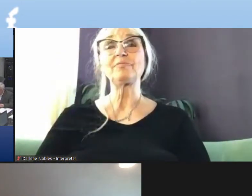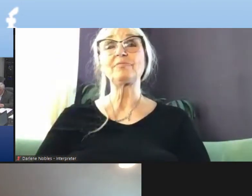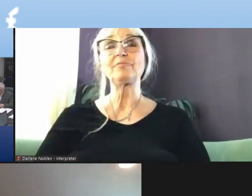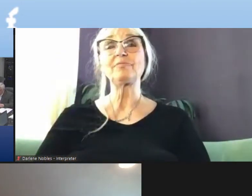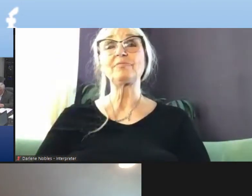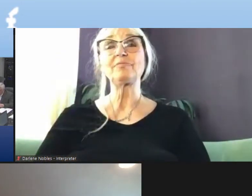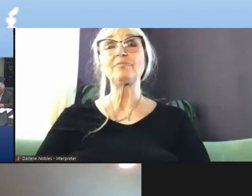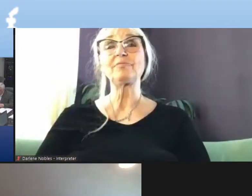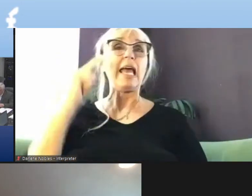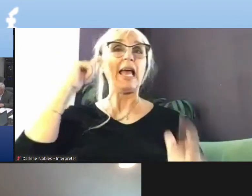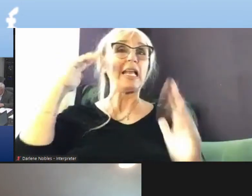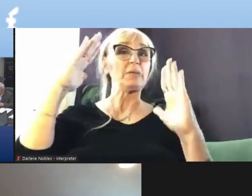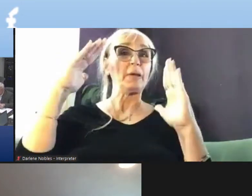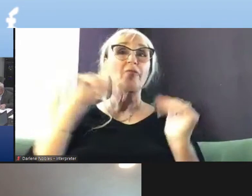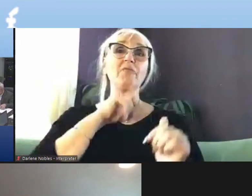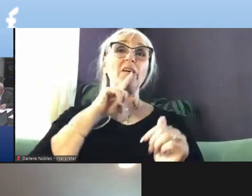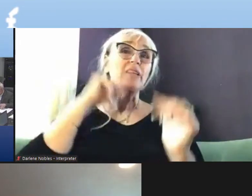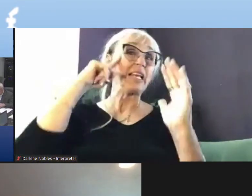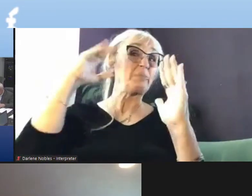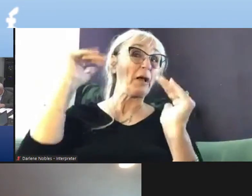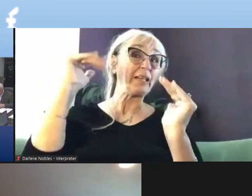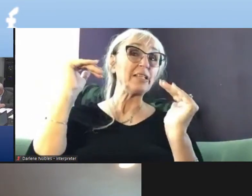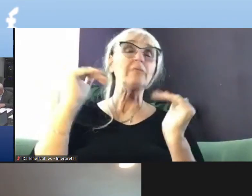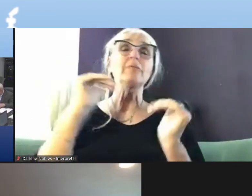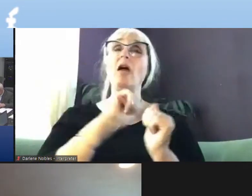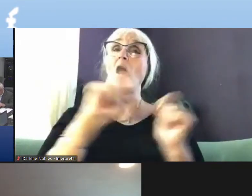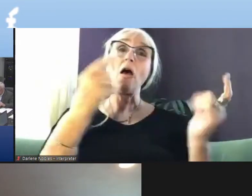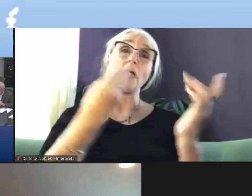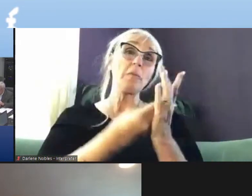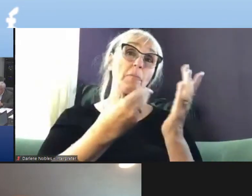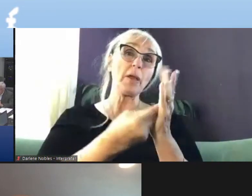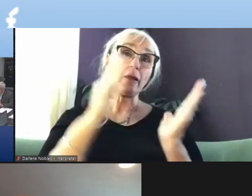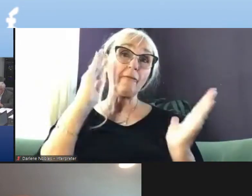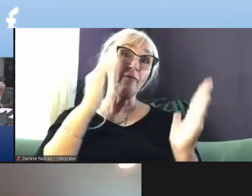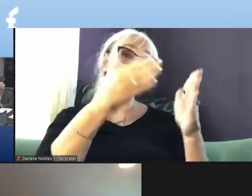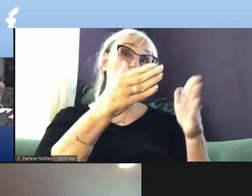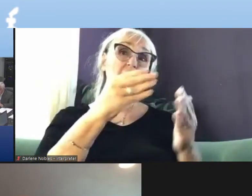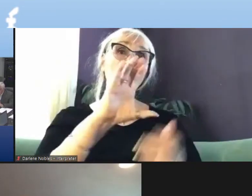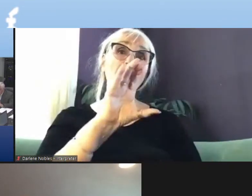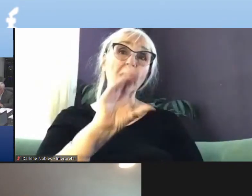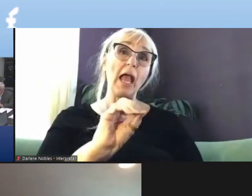because of all the money that's going to county projects.